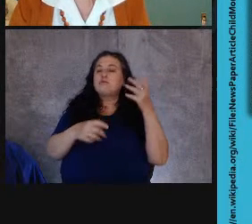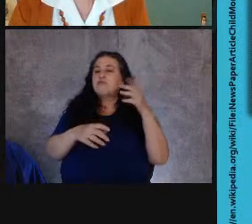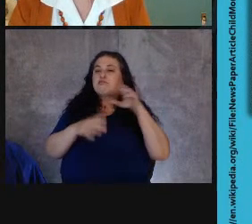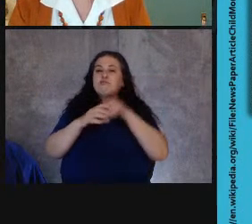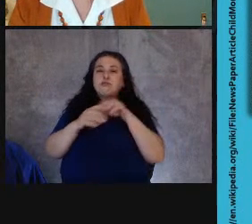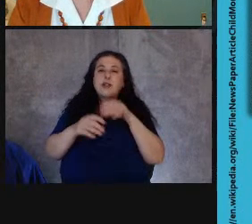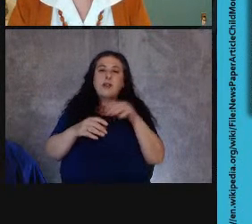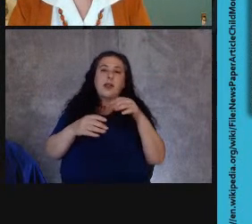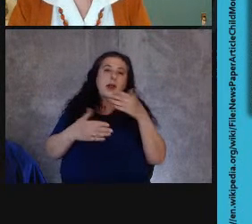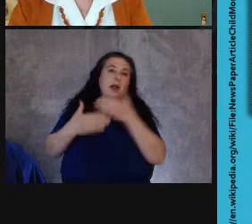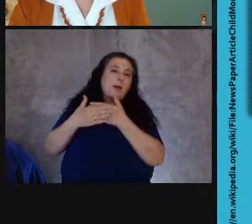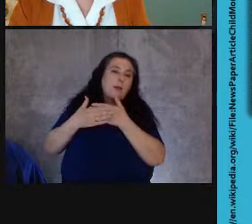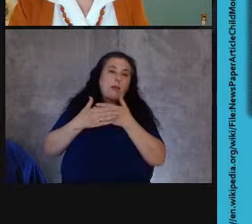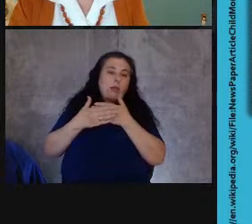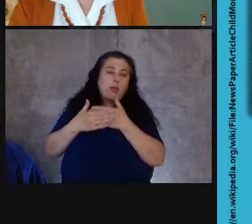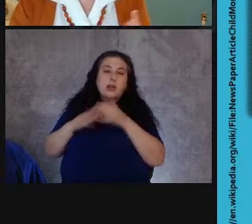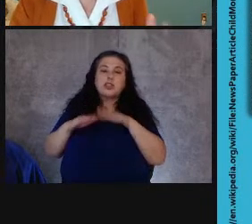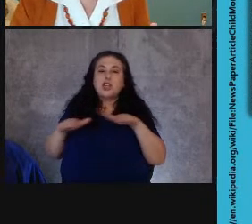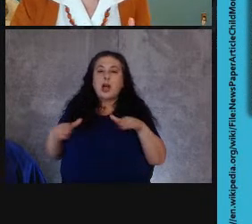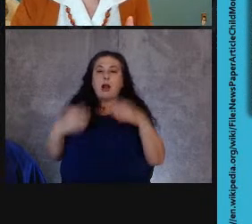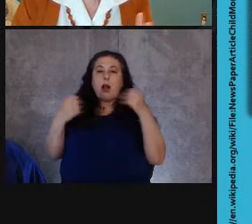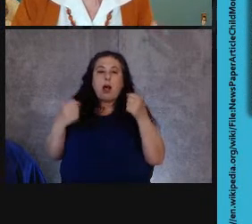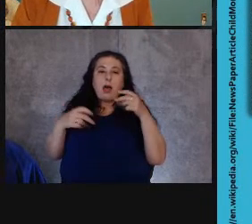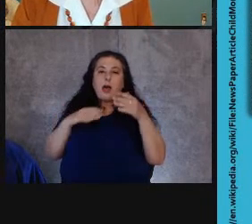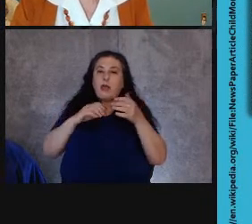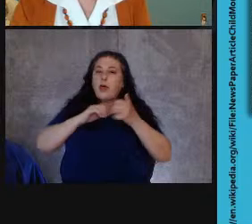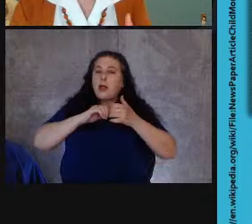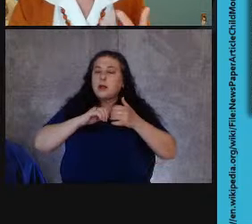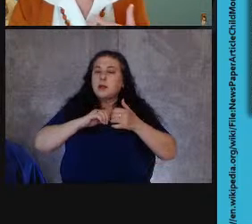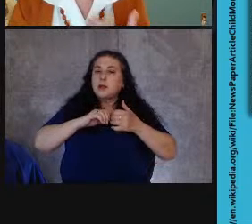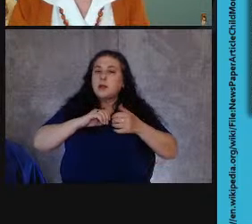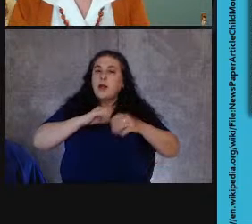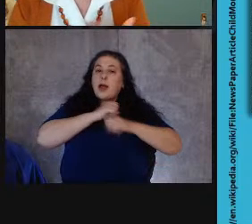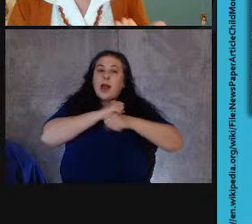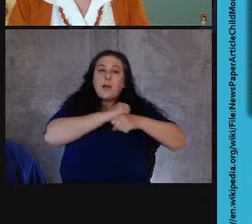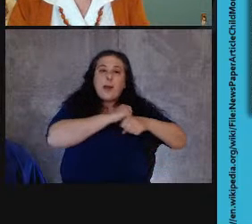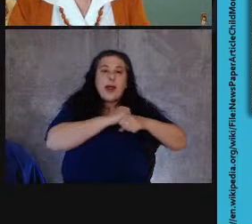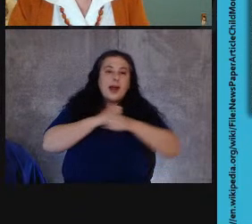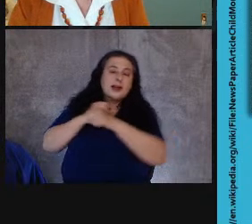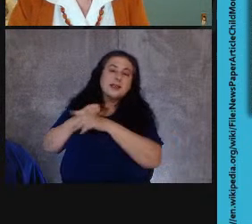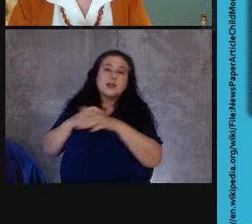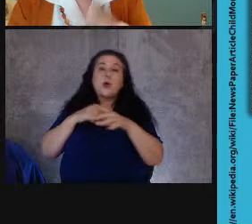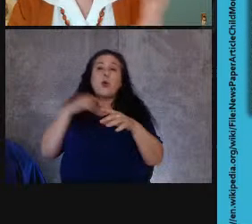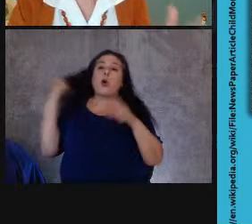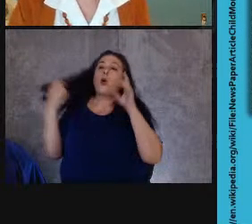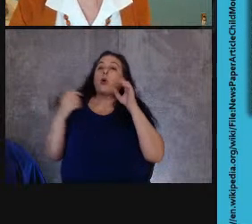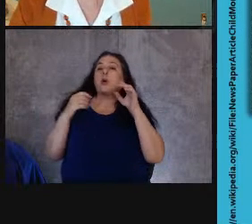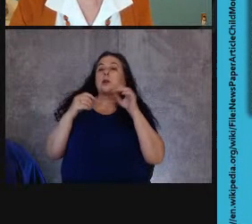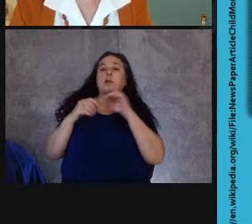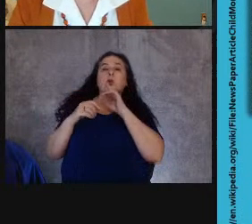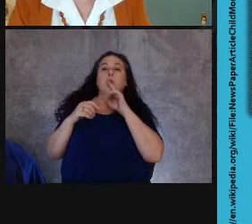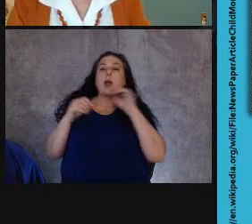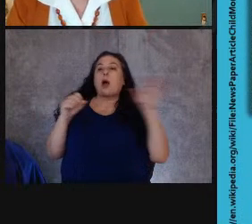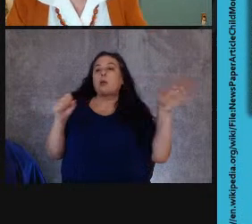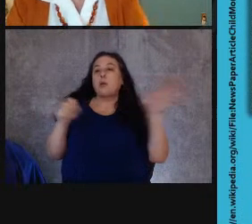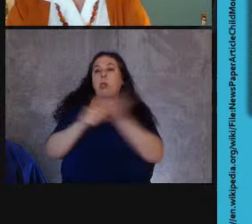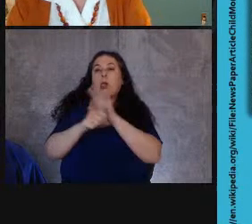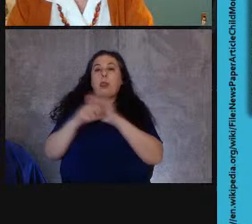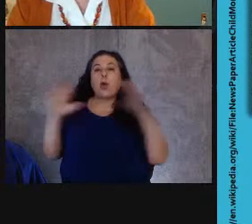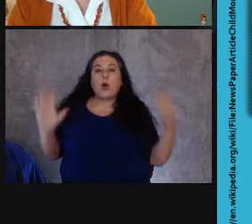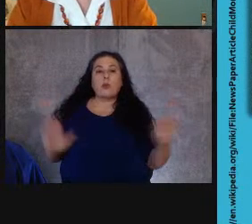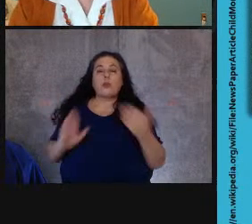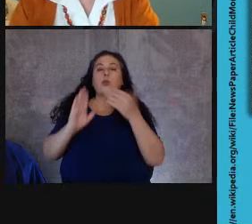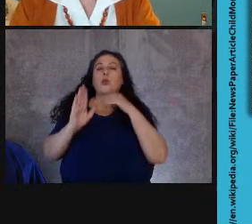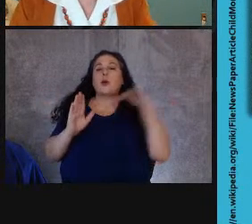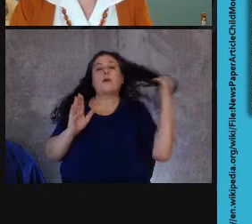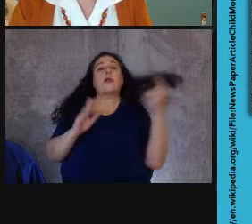infant and child health campaigns. What's really notable about them to me is how comprehensive they were in their approach.